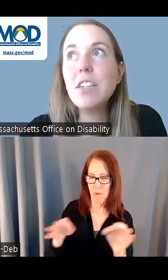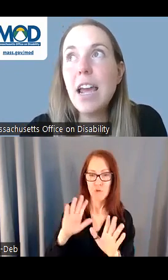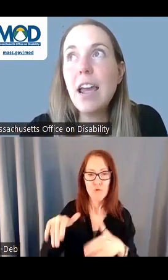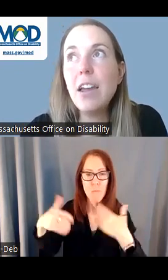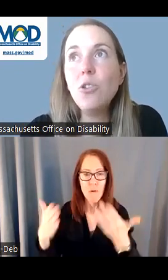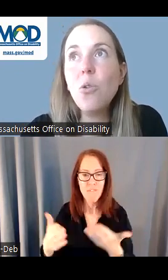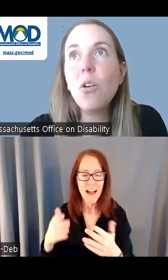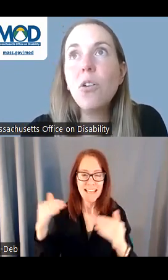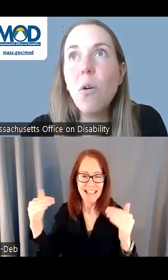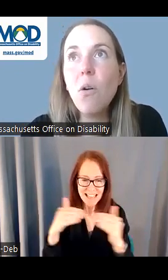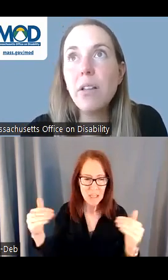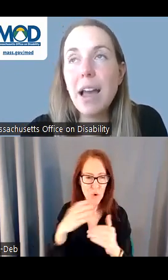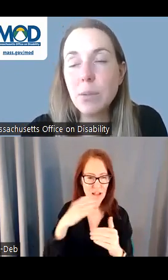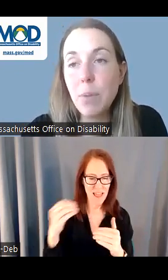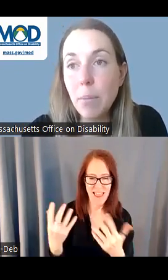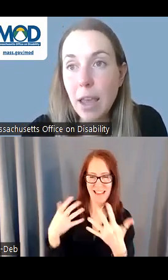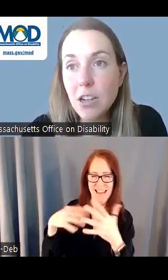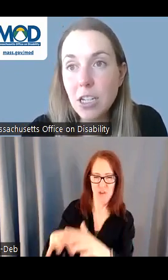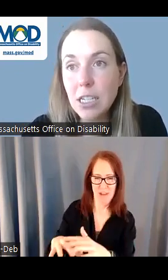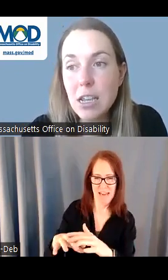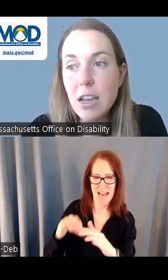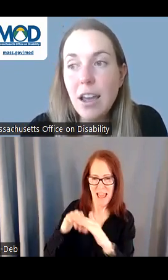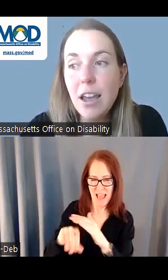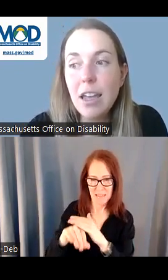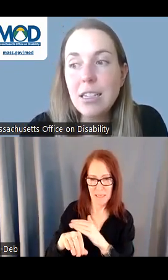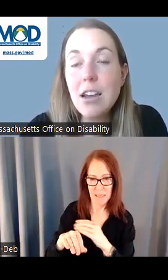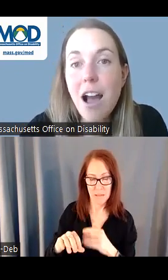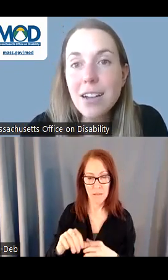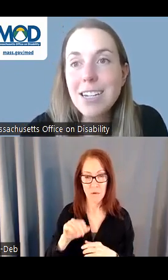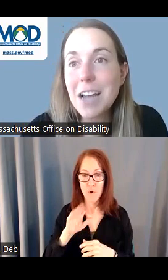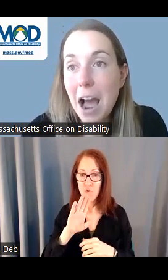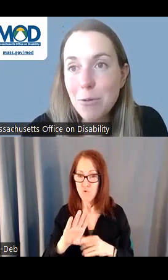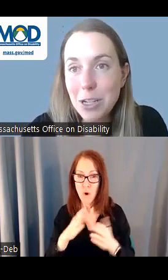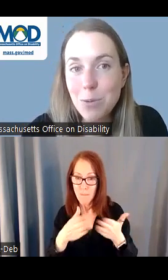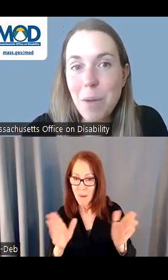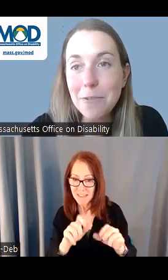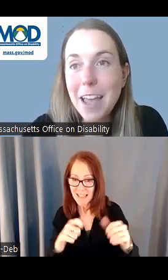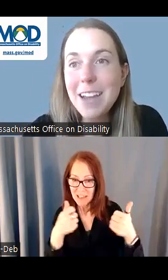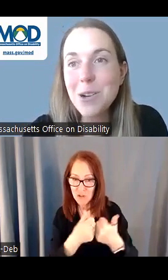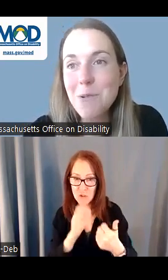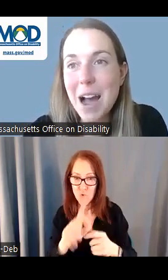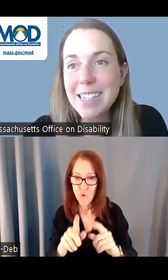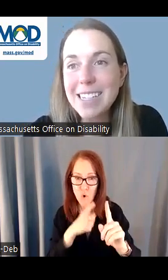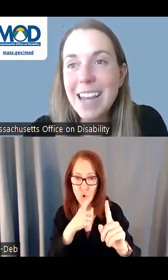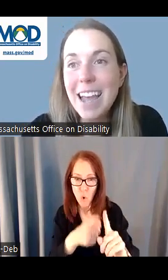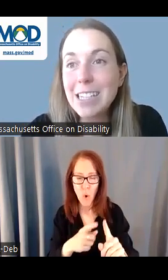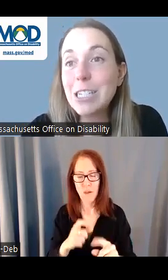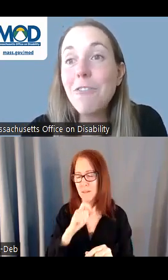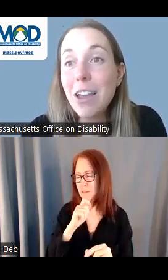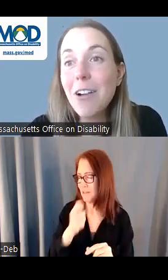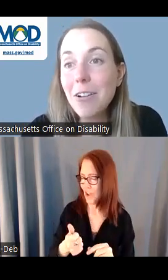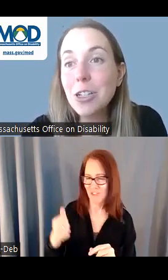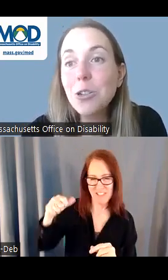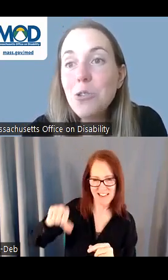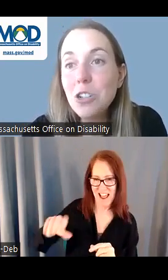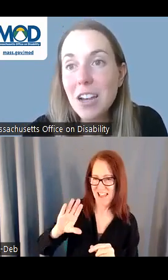end of the day, your goal as a public agency is not to deny reasonable modification requests. It's to